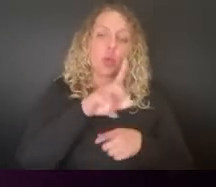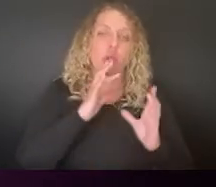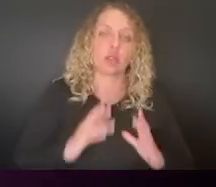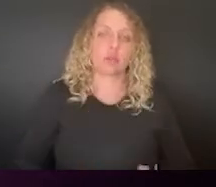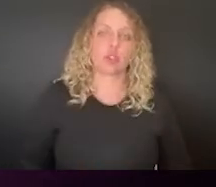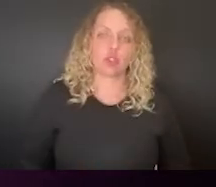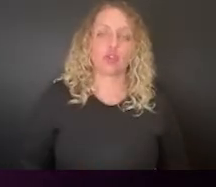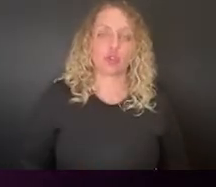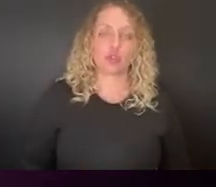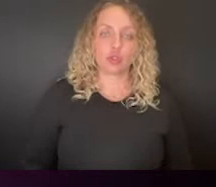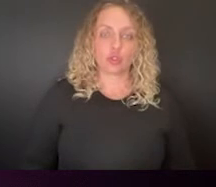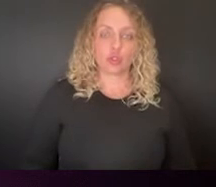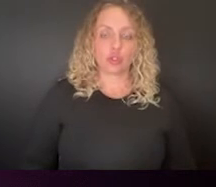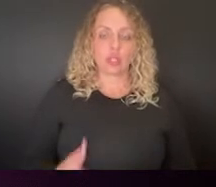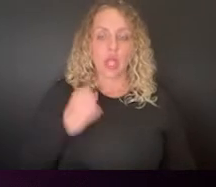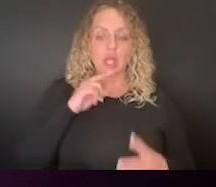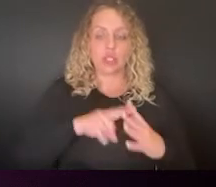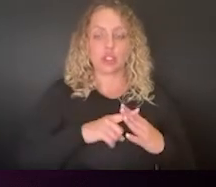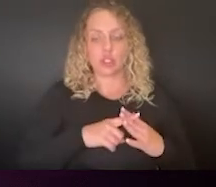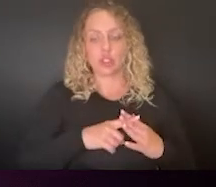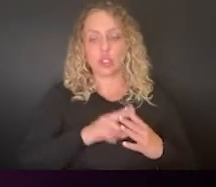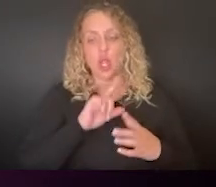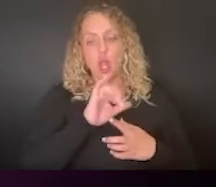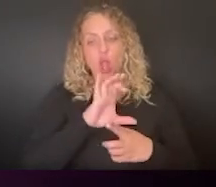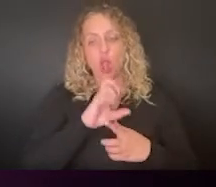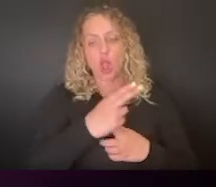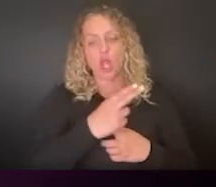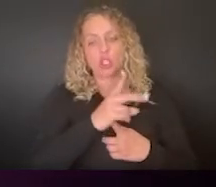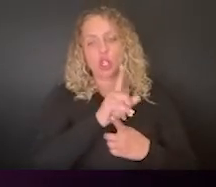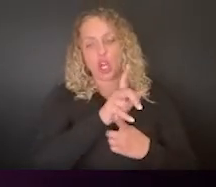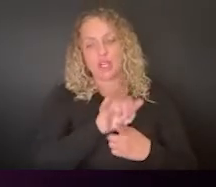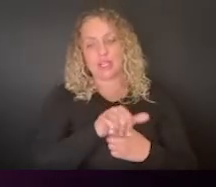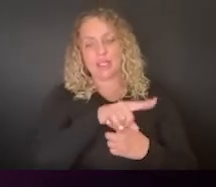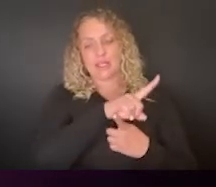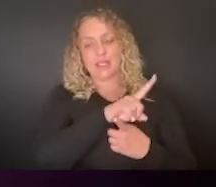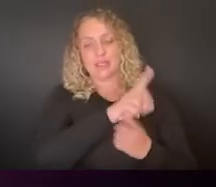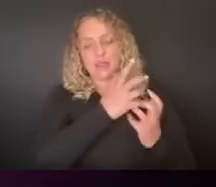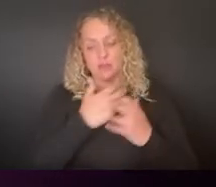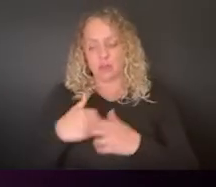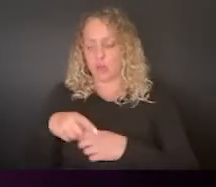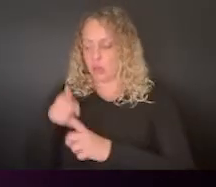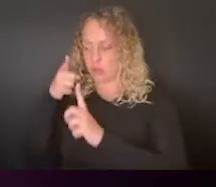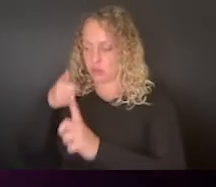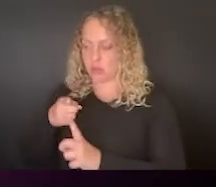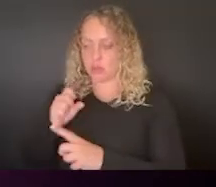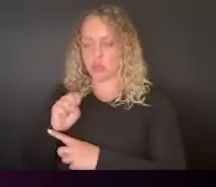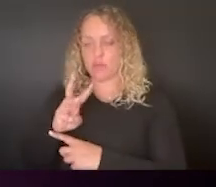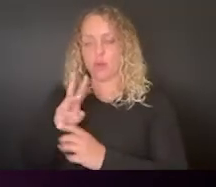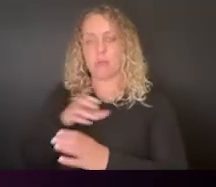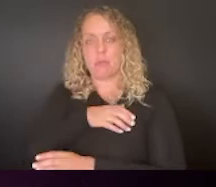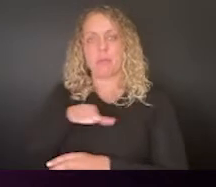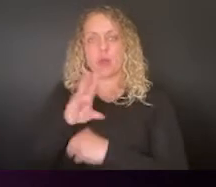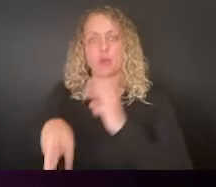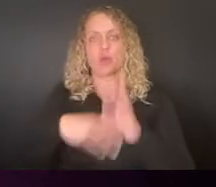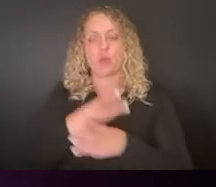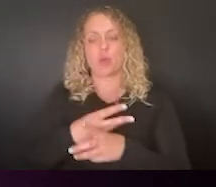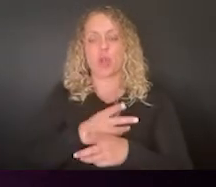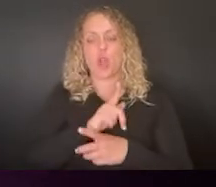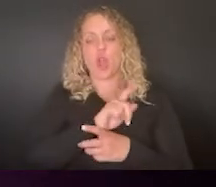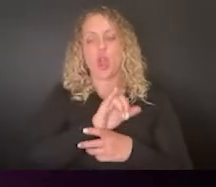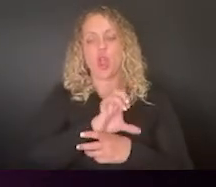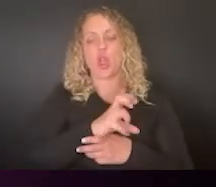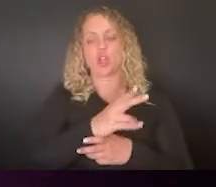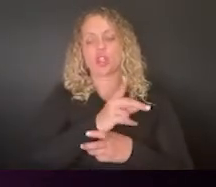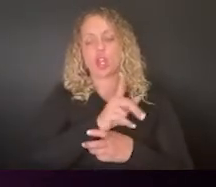great explanation of a North Star. Your brand's North Star is the promise you are making to your customers. At LaunchDarkly,